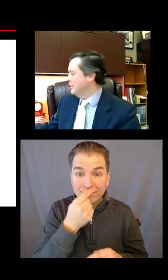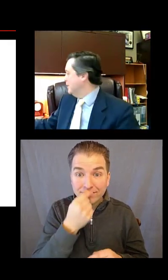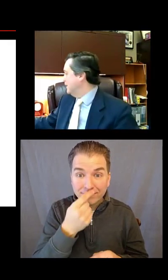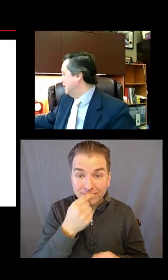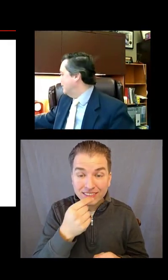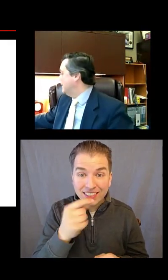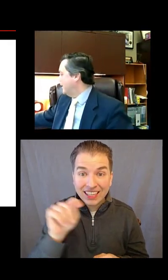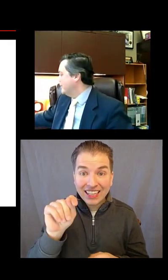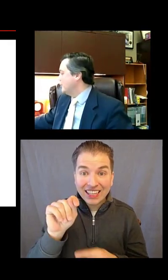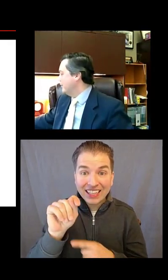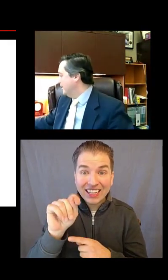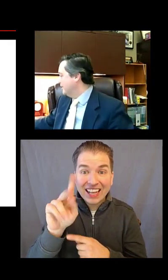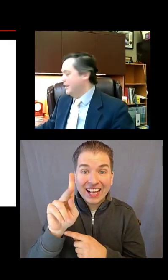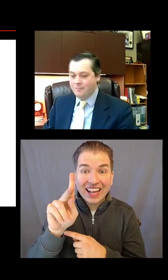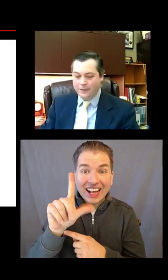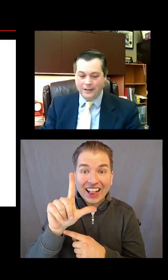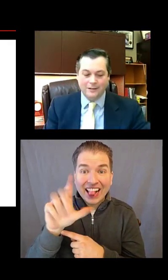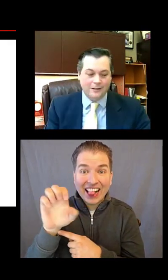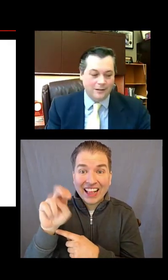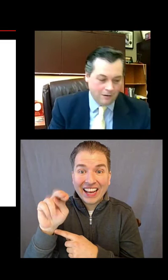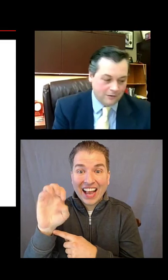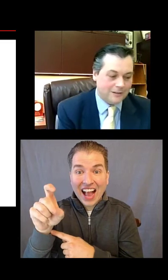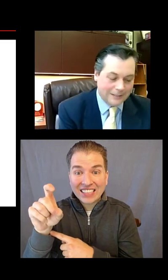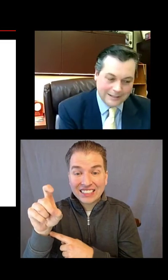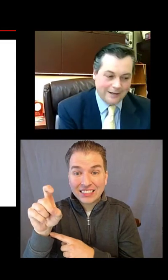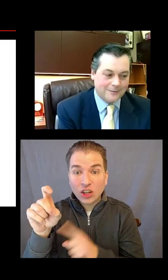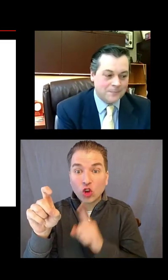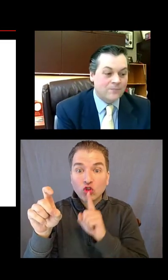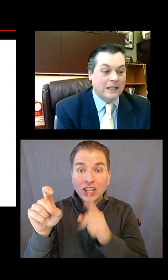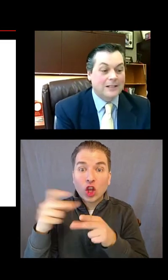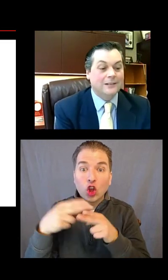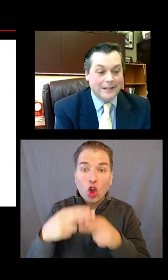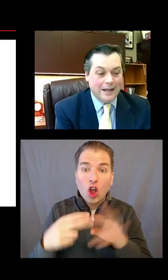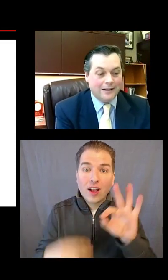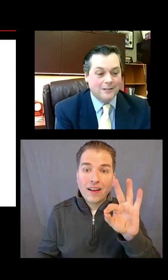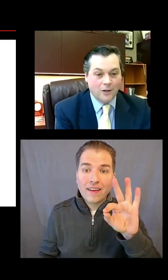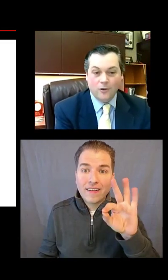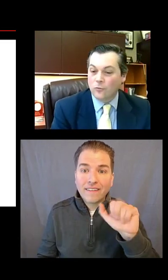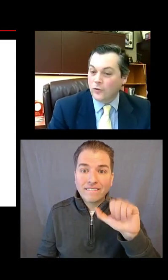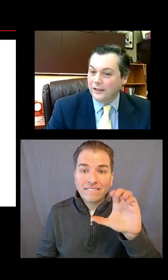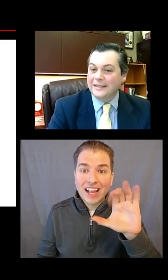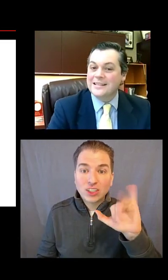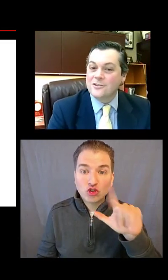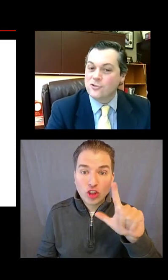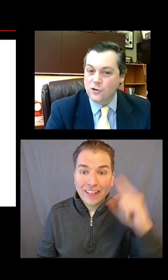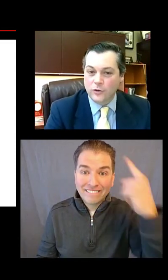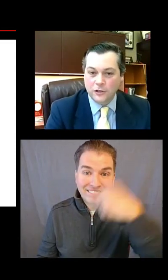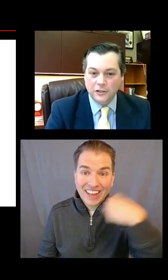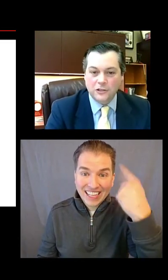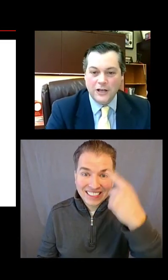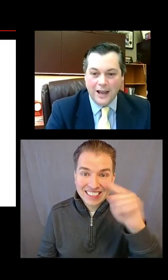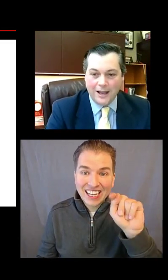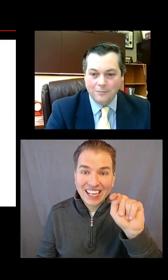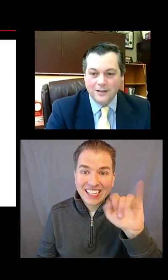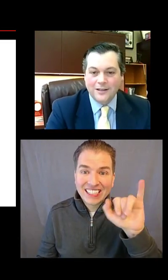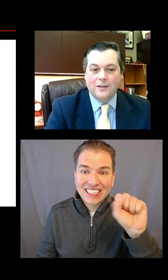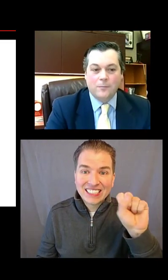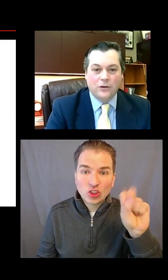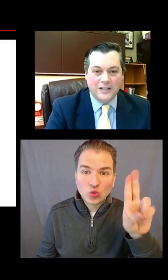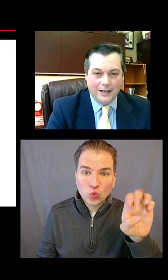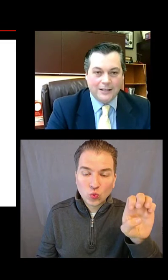tissue because there is a company called Kleenex. Kleenex, though, really didn't do a good